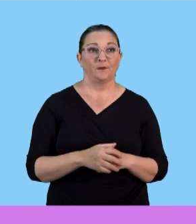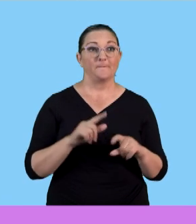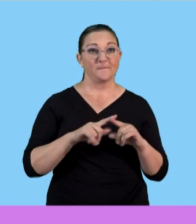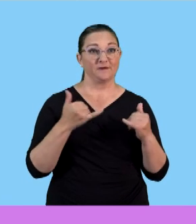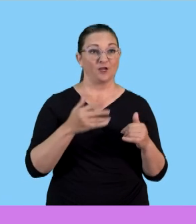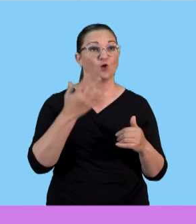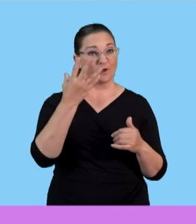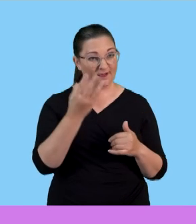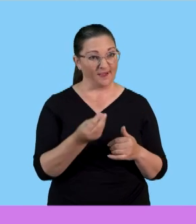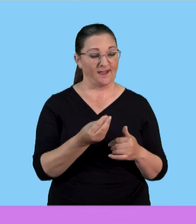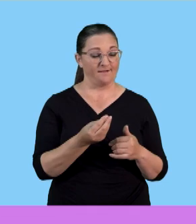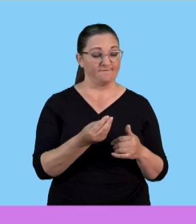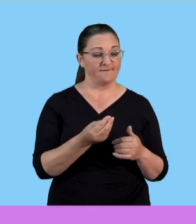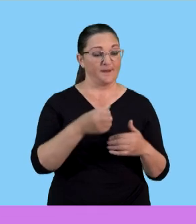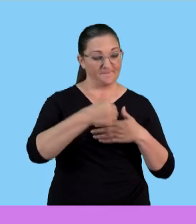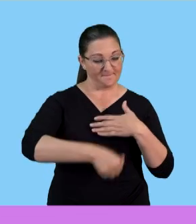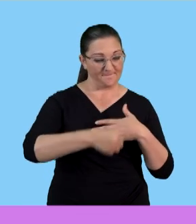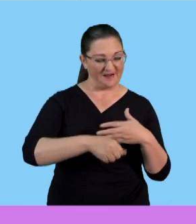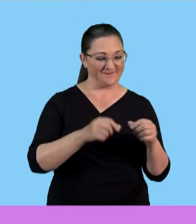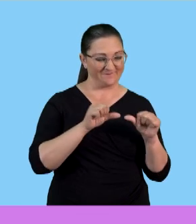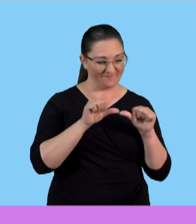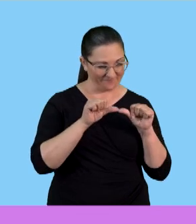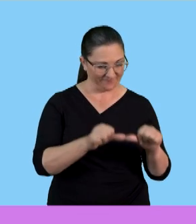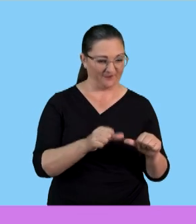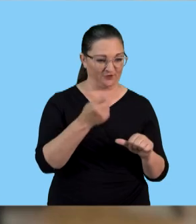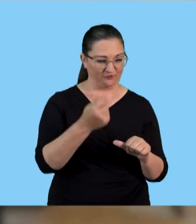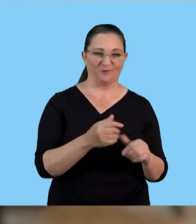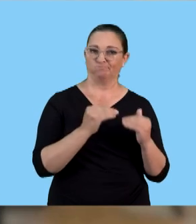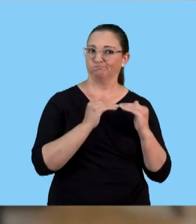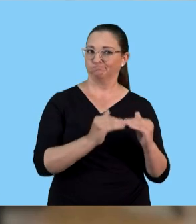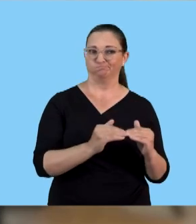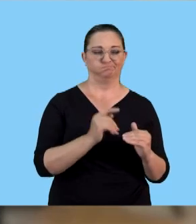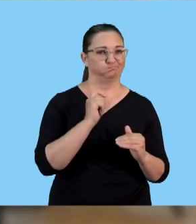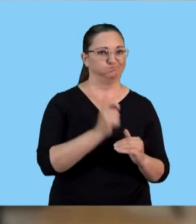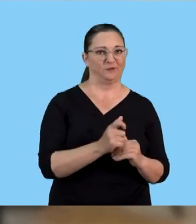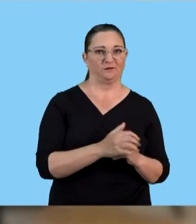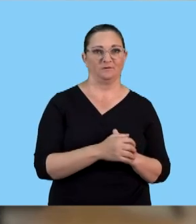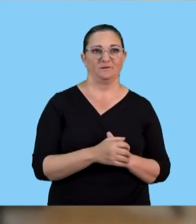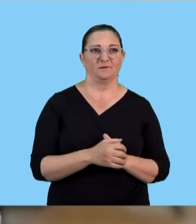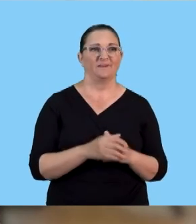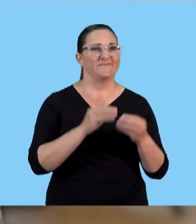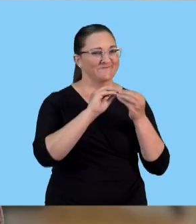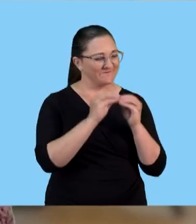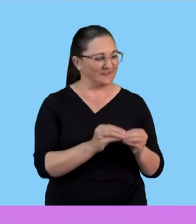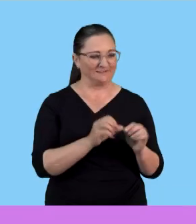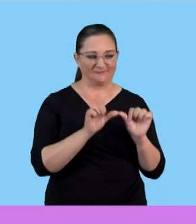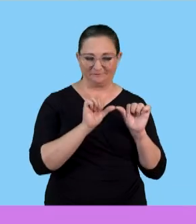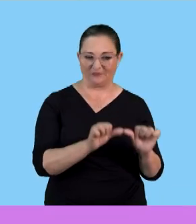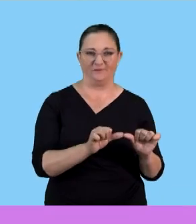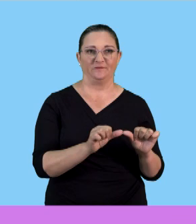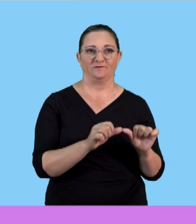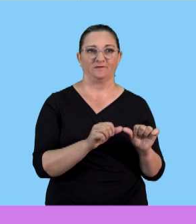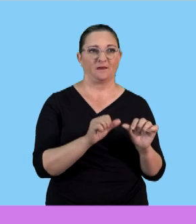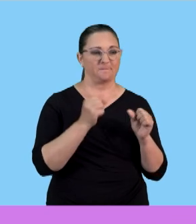a monthly fixed cost, of which we were saying it's the standard cost that you'll be paying. So it is fixed. If